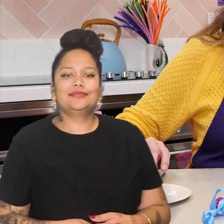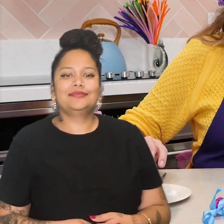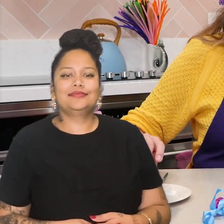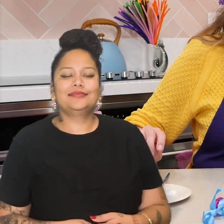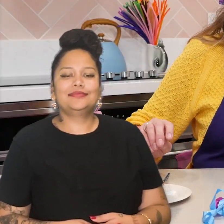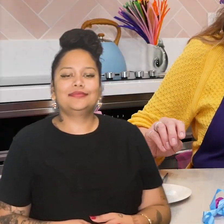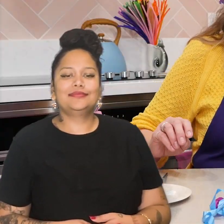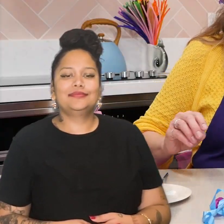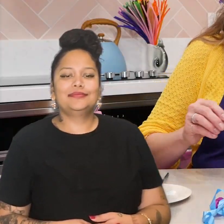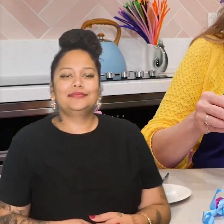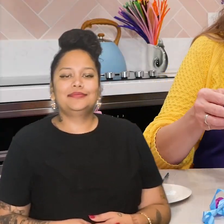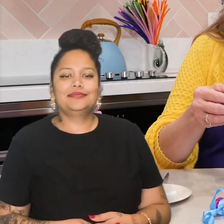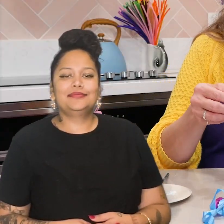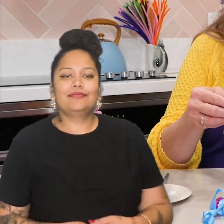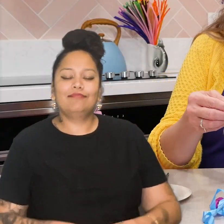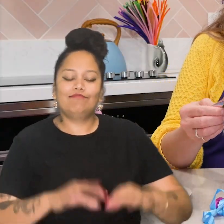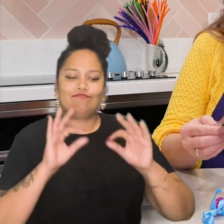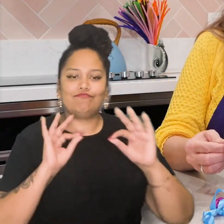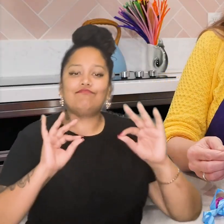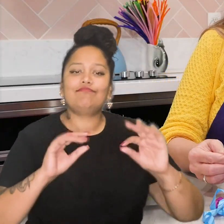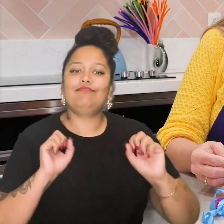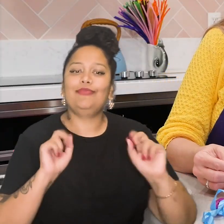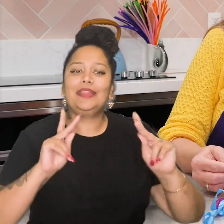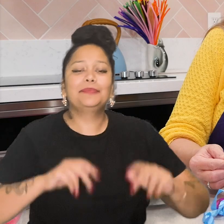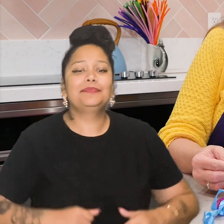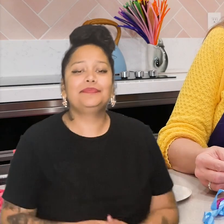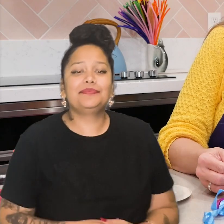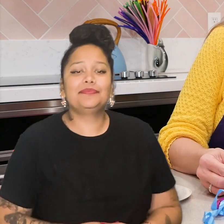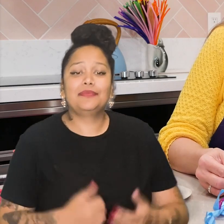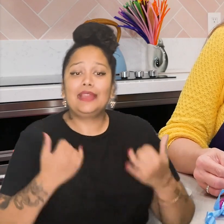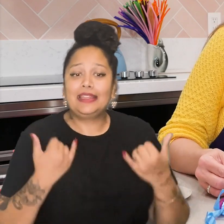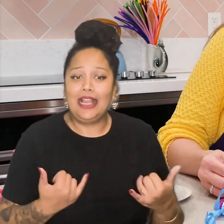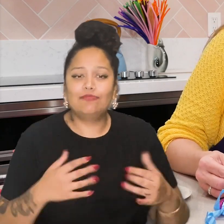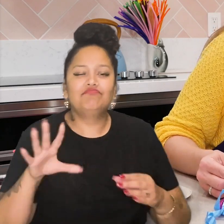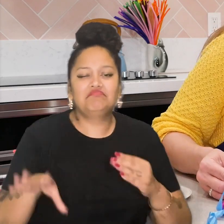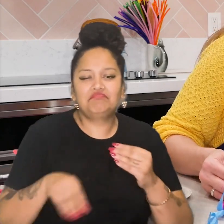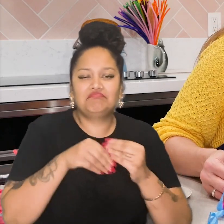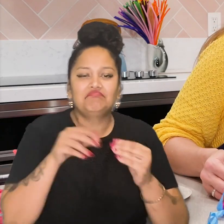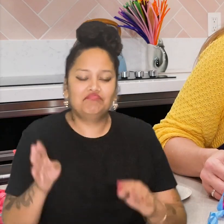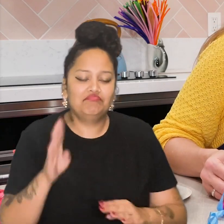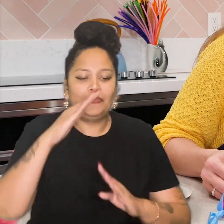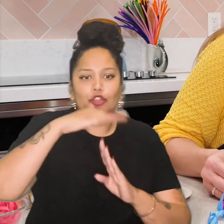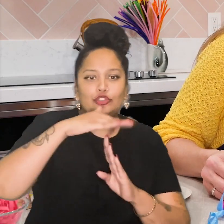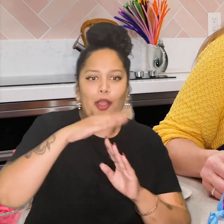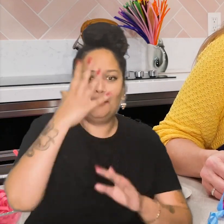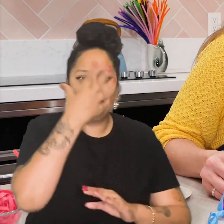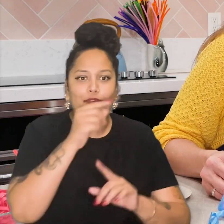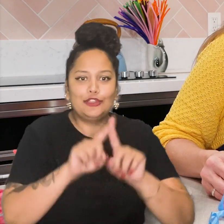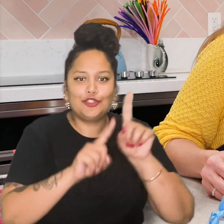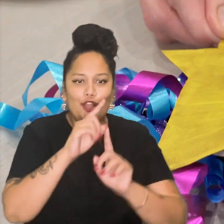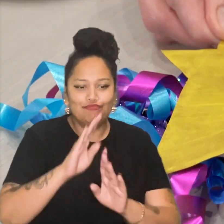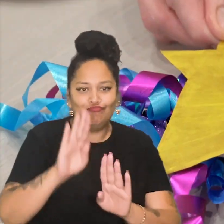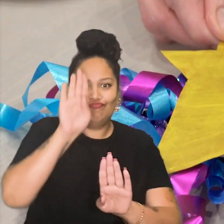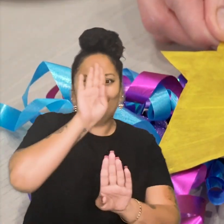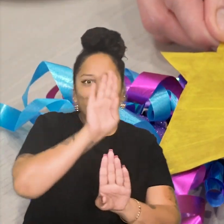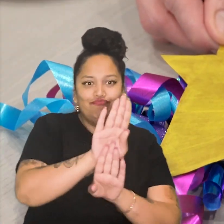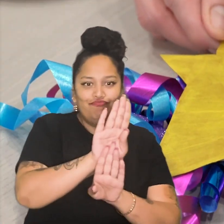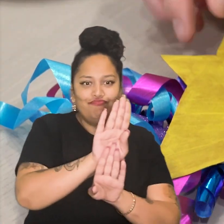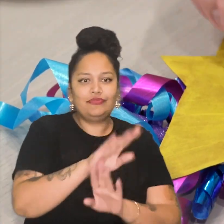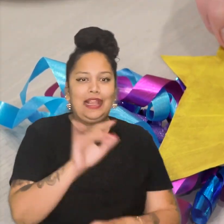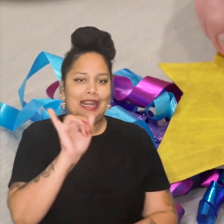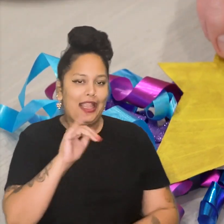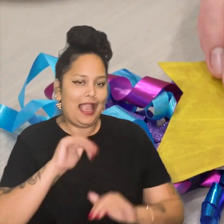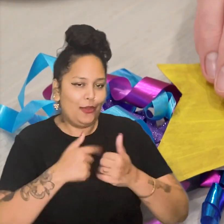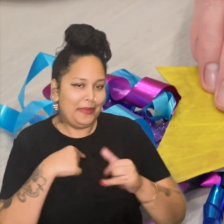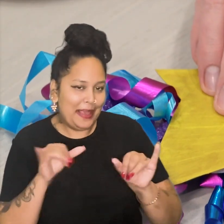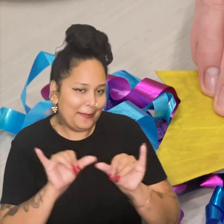Okay, so now we're gonna put this beautiful star right on top, like how we measured. We're